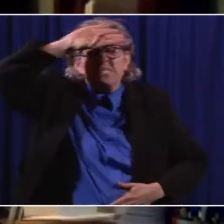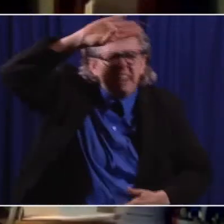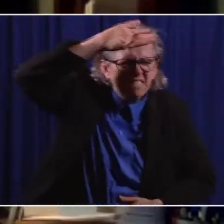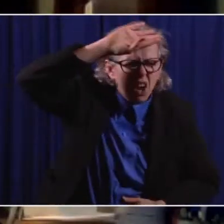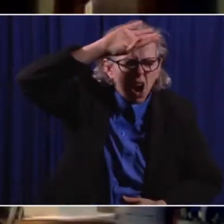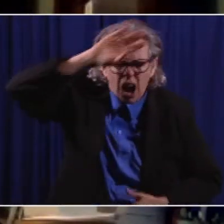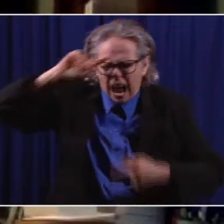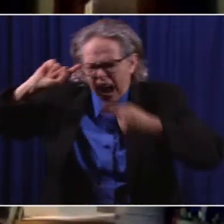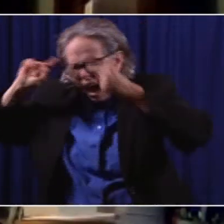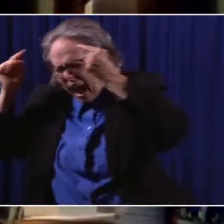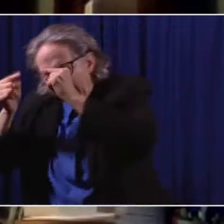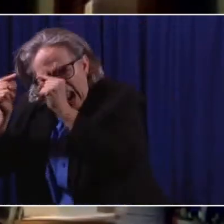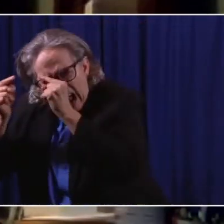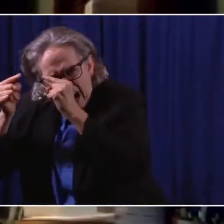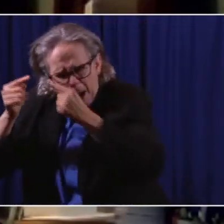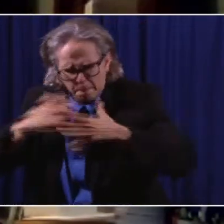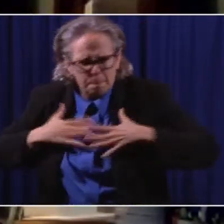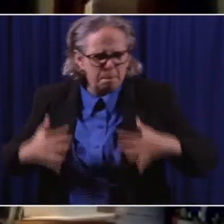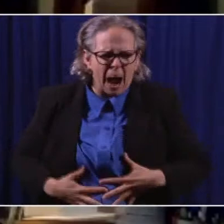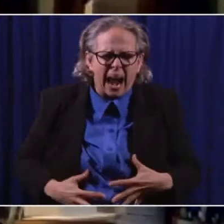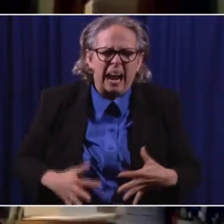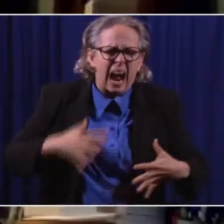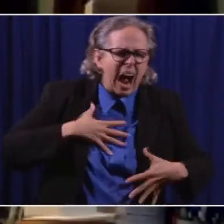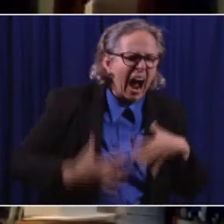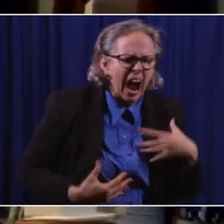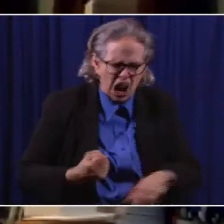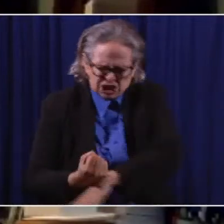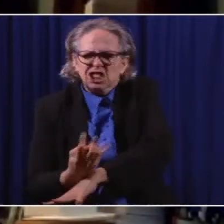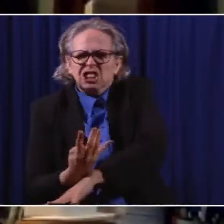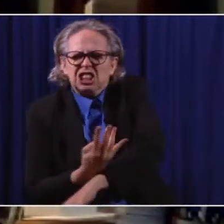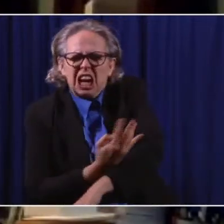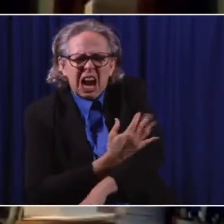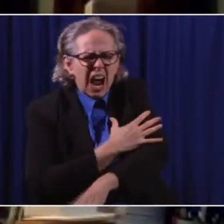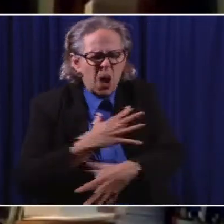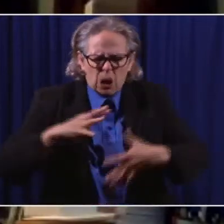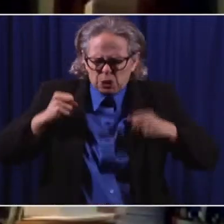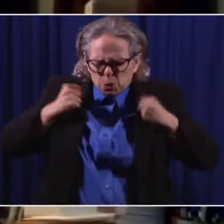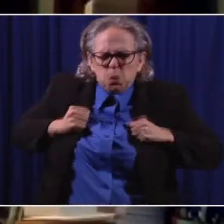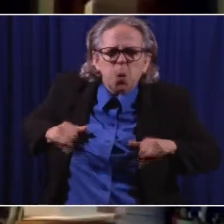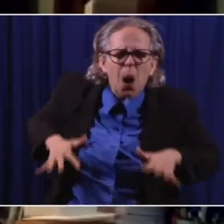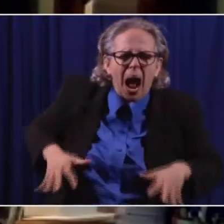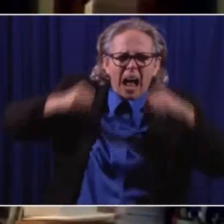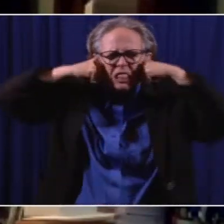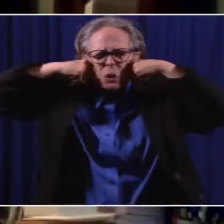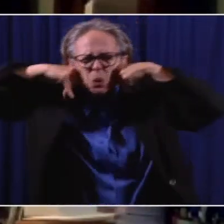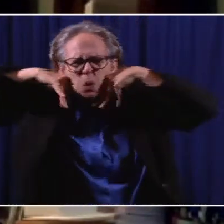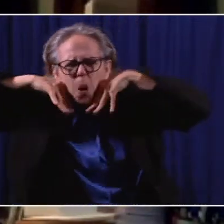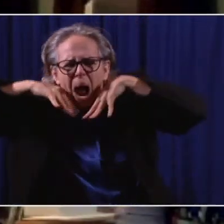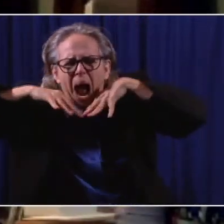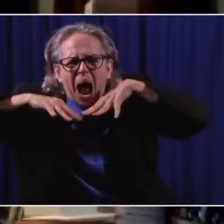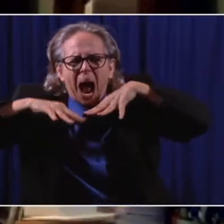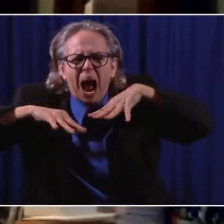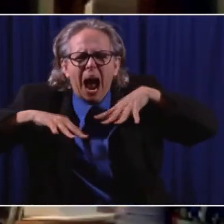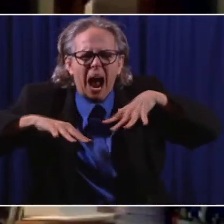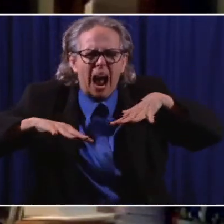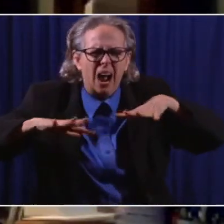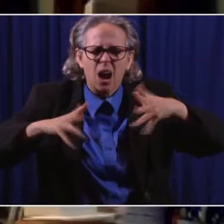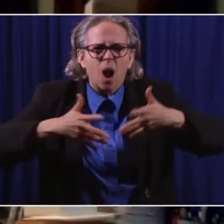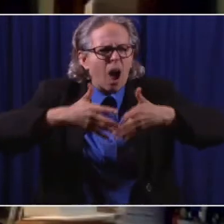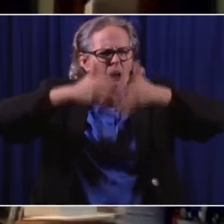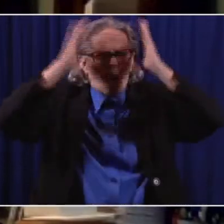body aches, chills, sweats, and it overcame me in a period of 24